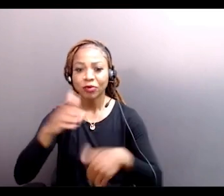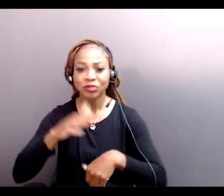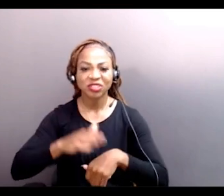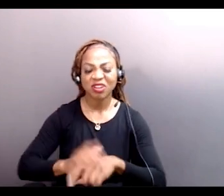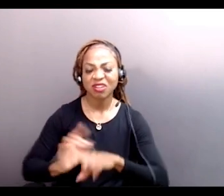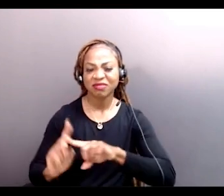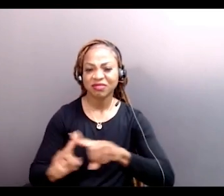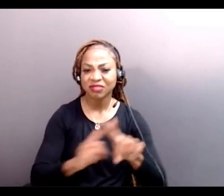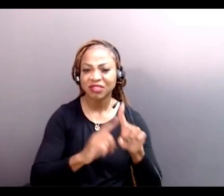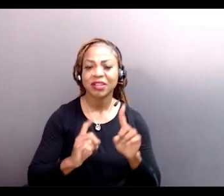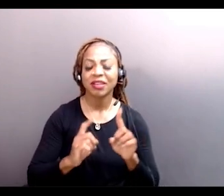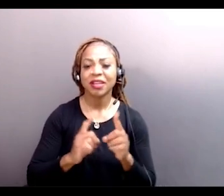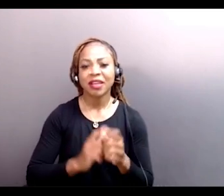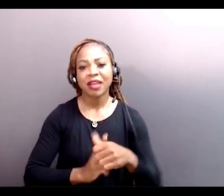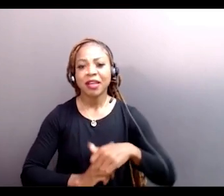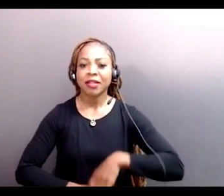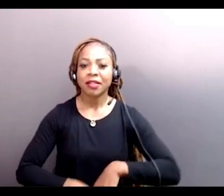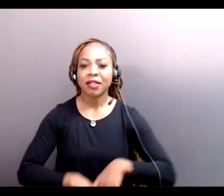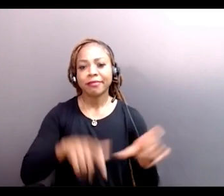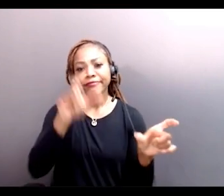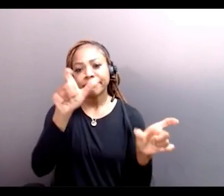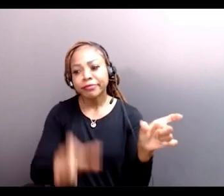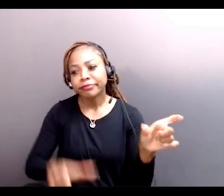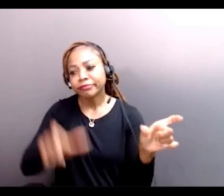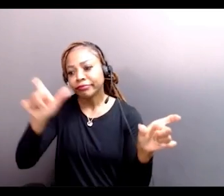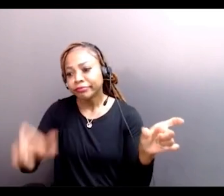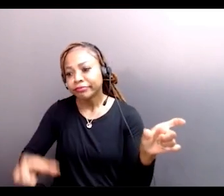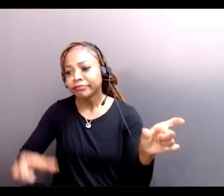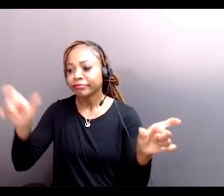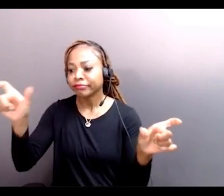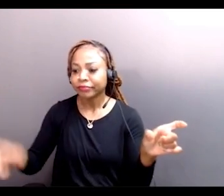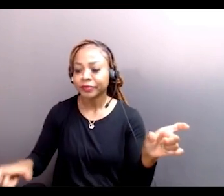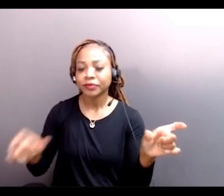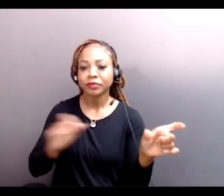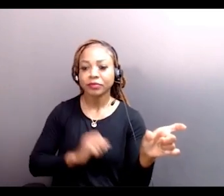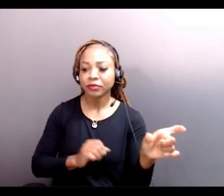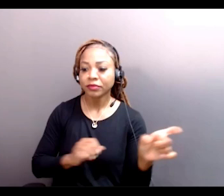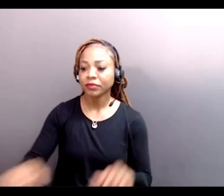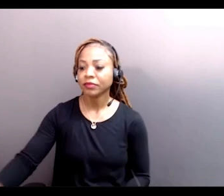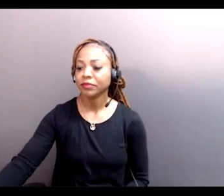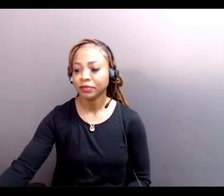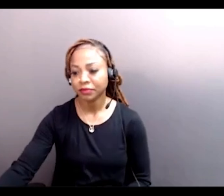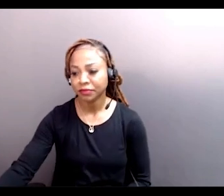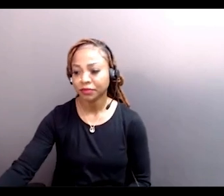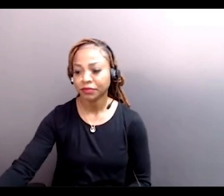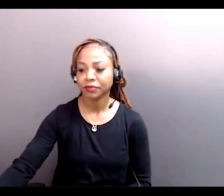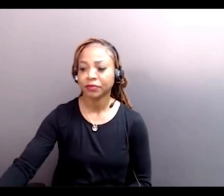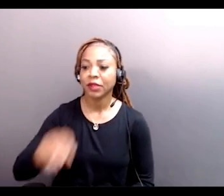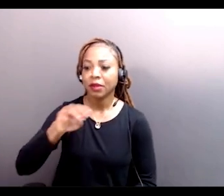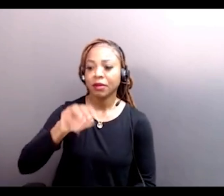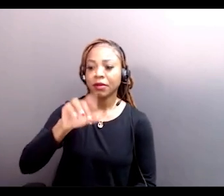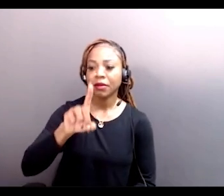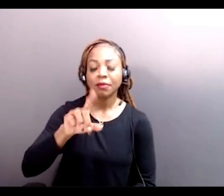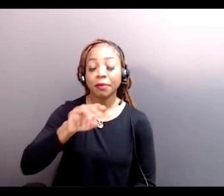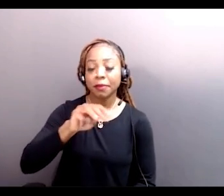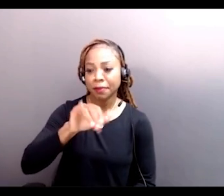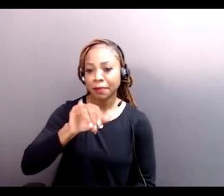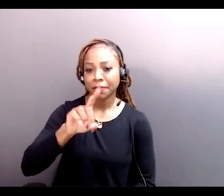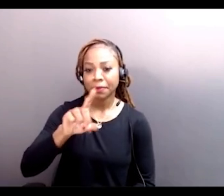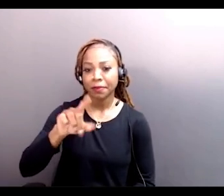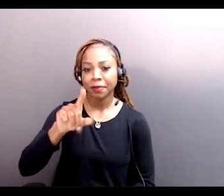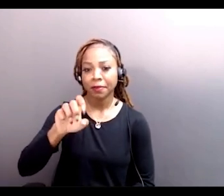on these various pillars. Next slide, please. The Middlesex London Health Unit, which specifically